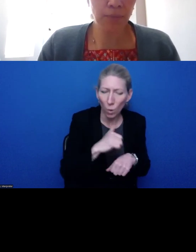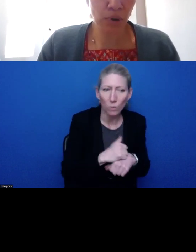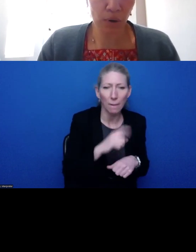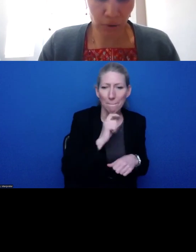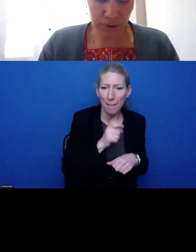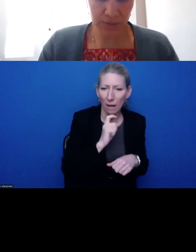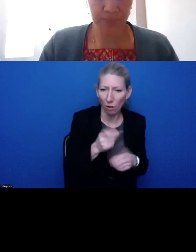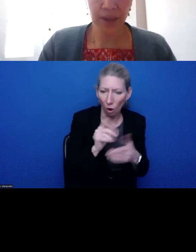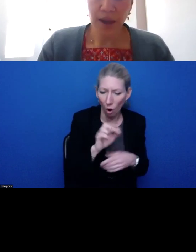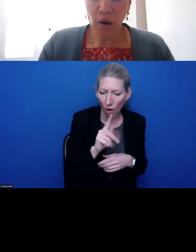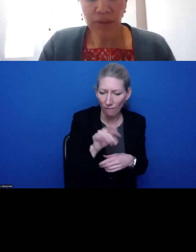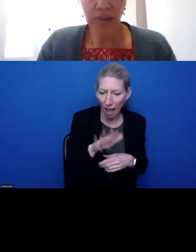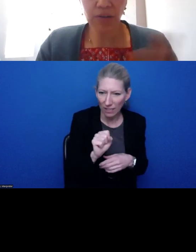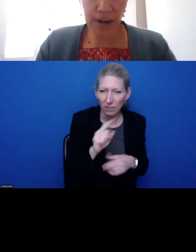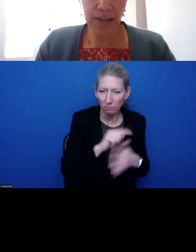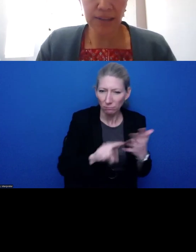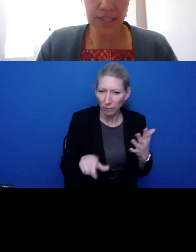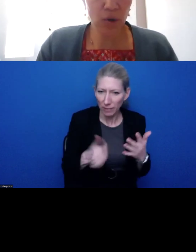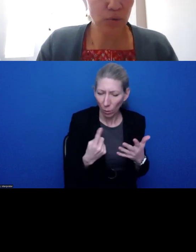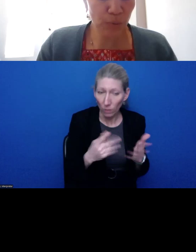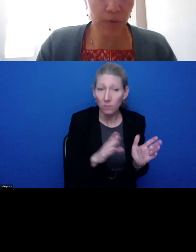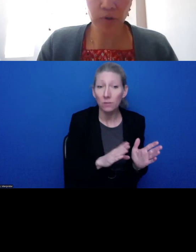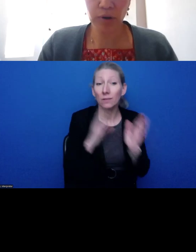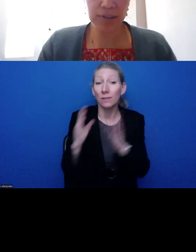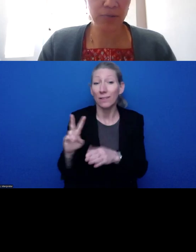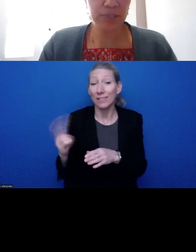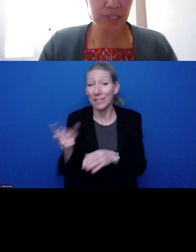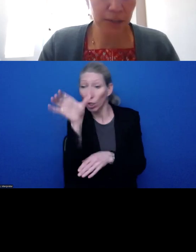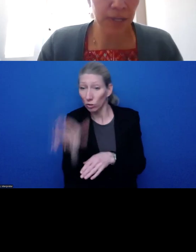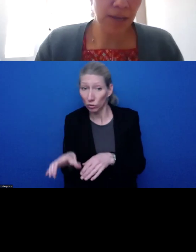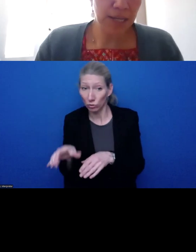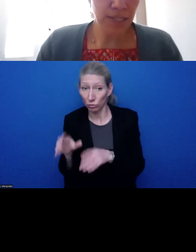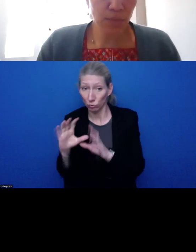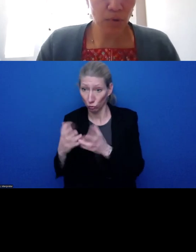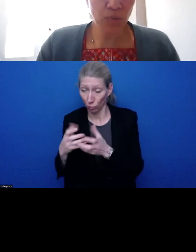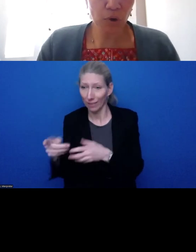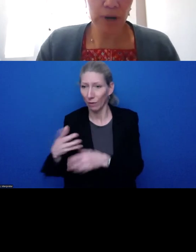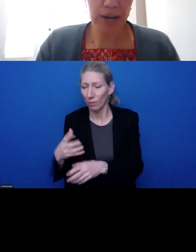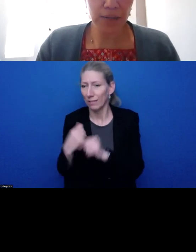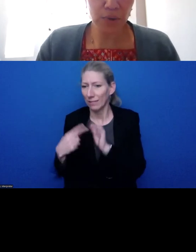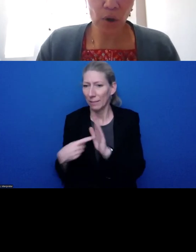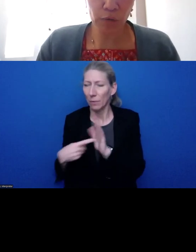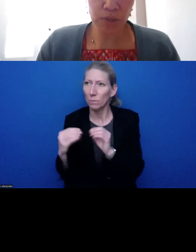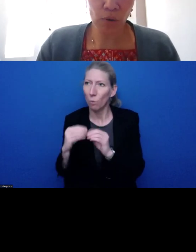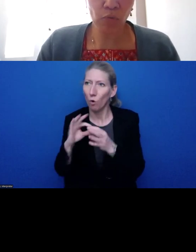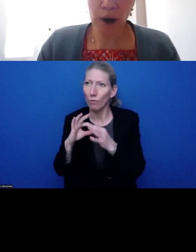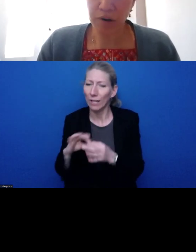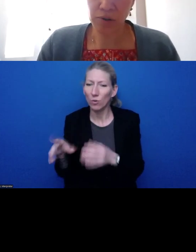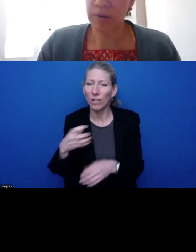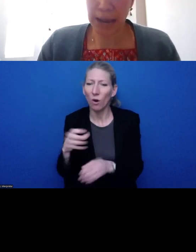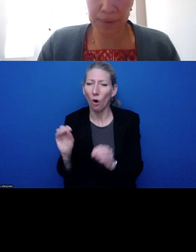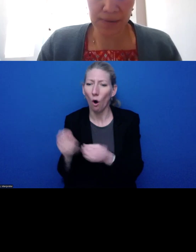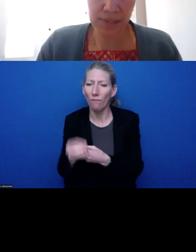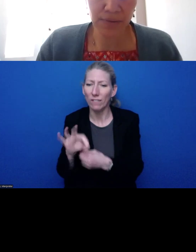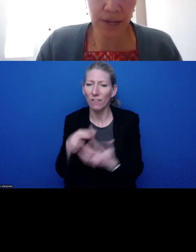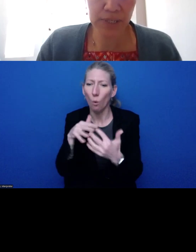artifacts, among others. On the other hand, the second group of authorities received symbols more related to the office of warriors